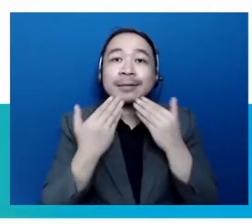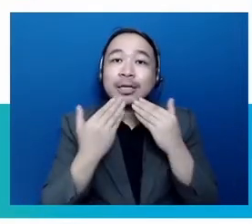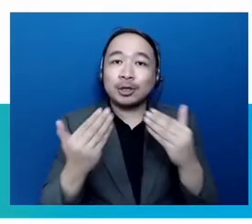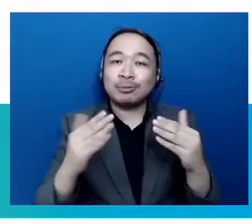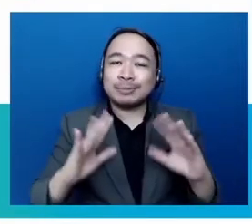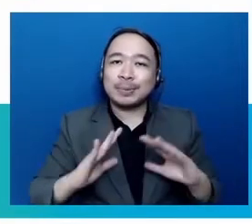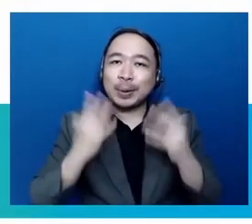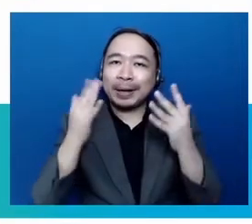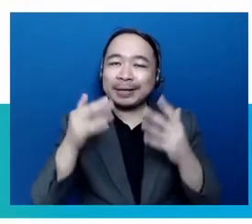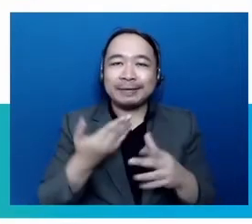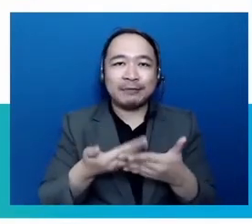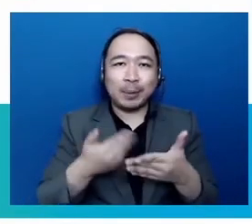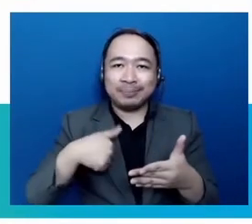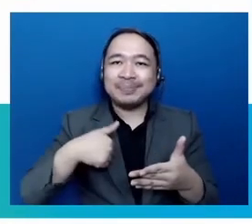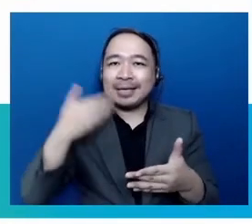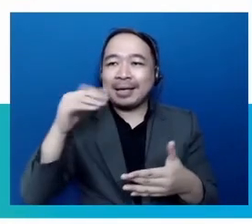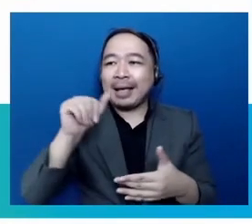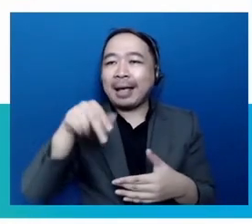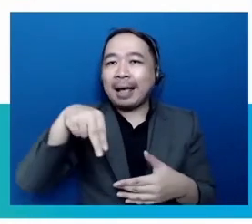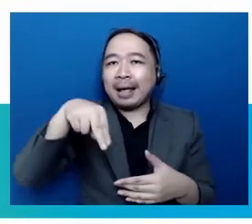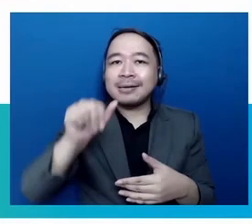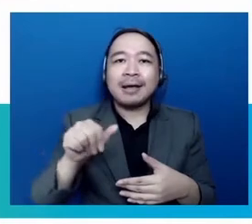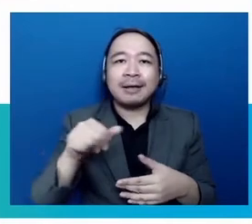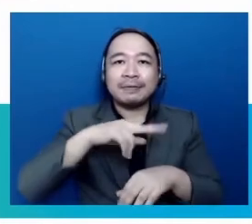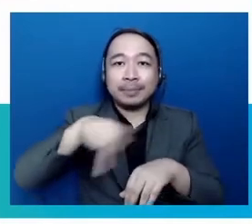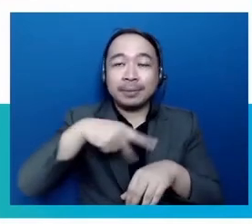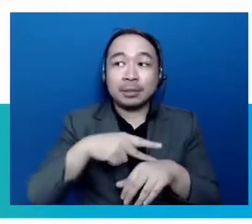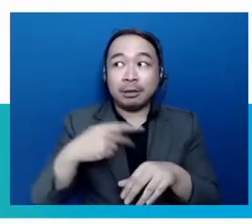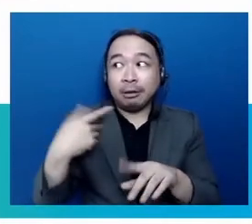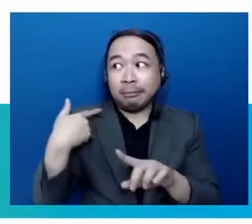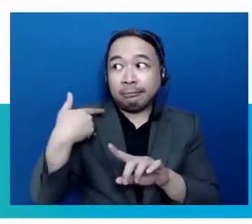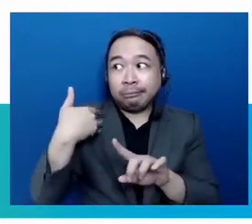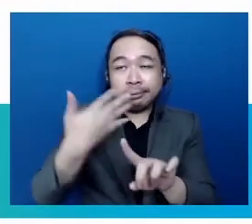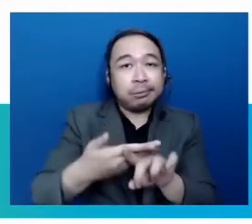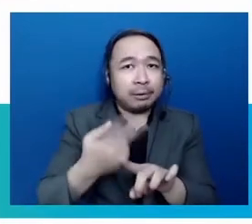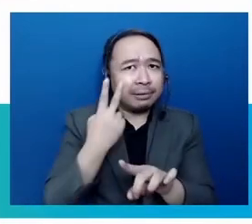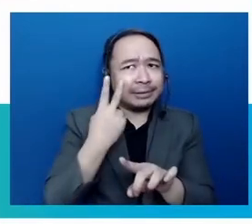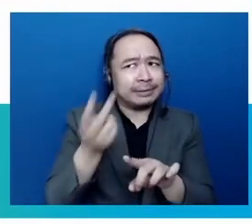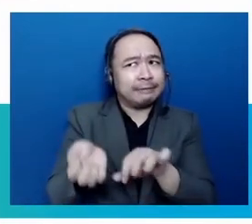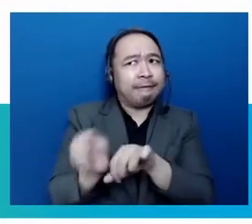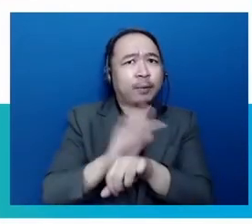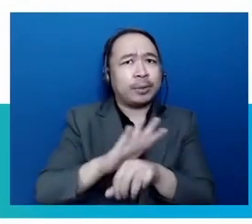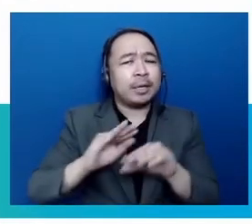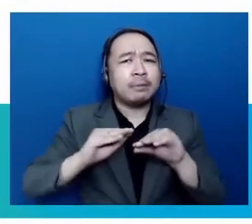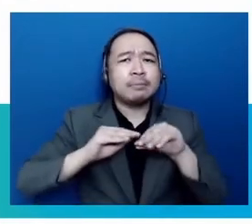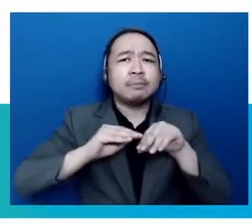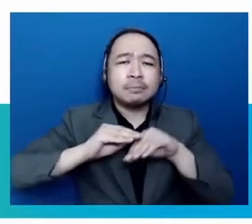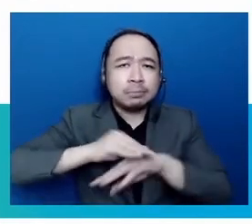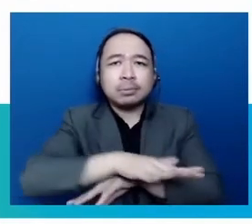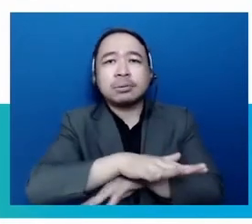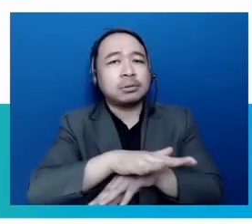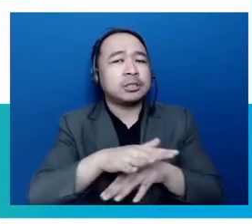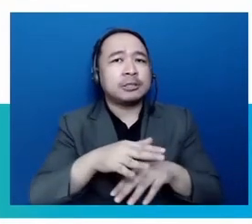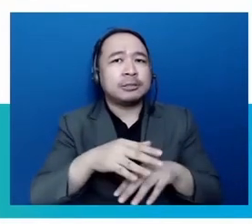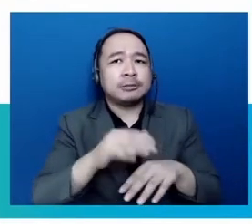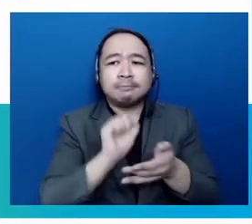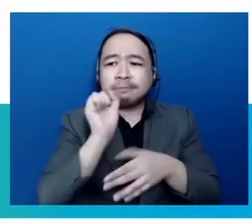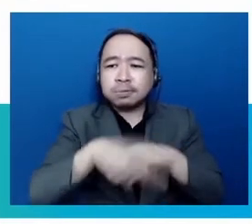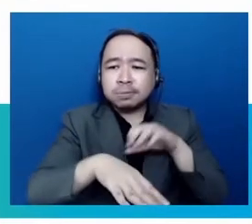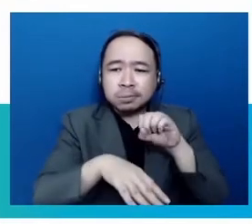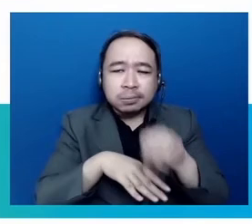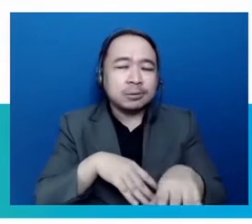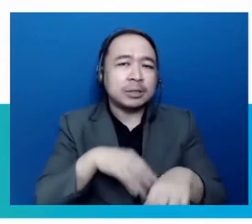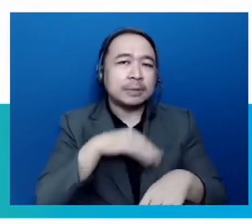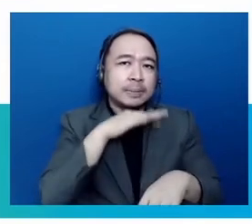the Philippines. And in the last year, we've seen how COVID-19 has really affected waste management. So there's the obvious one, which